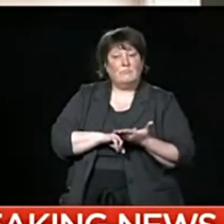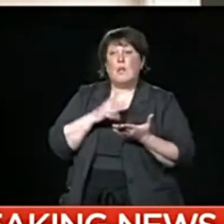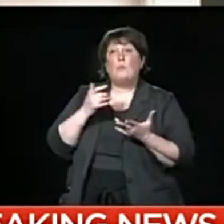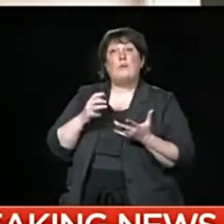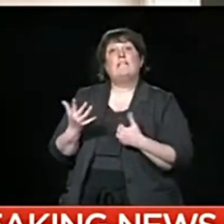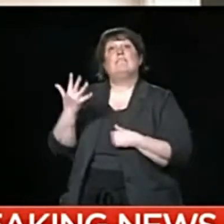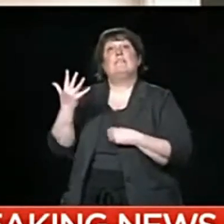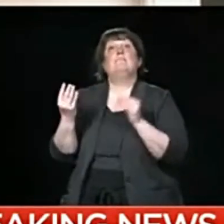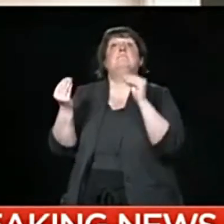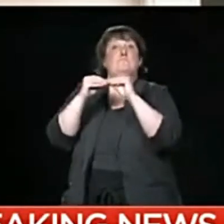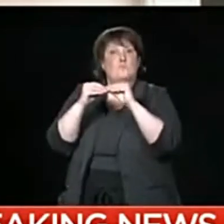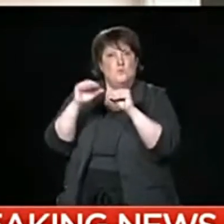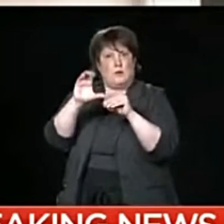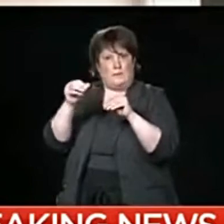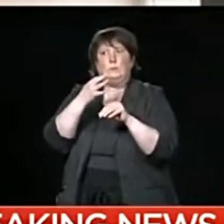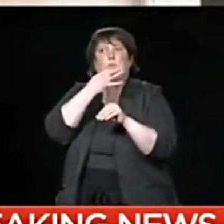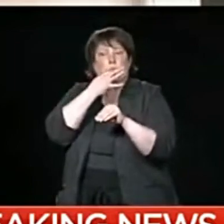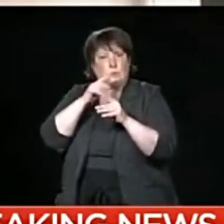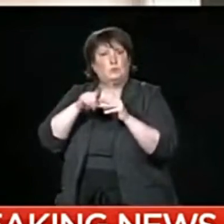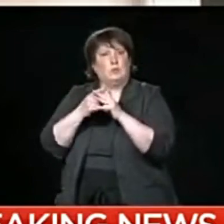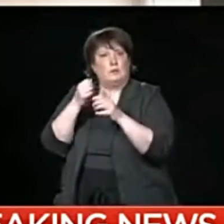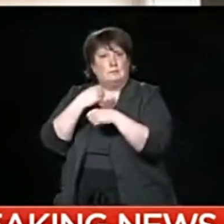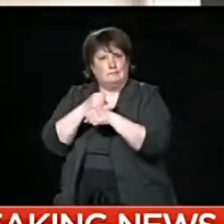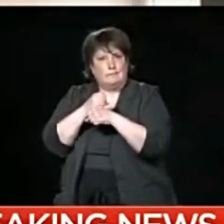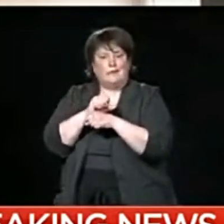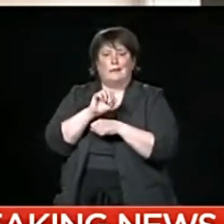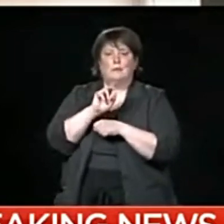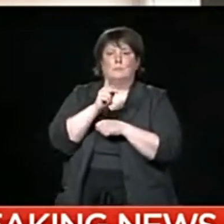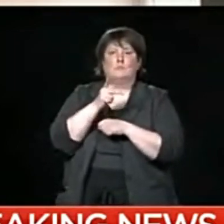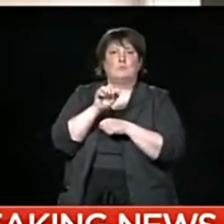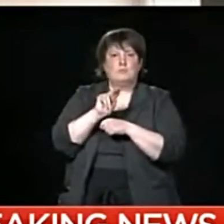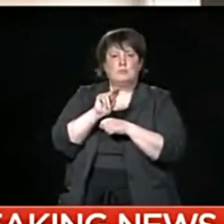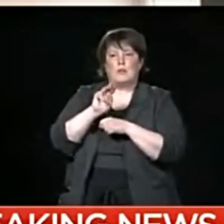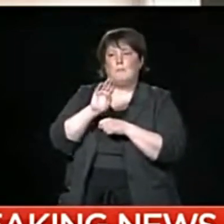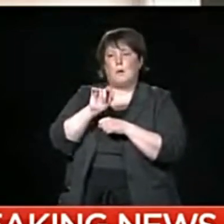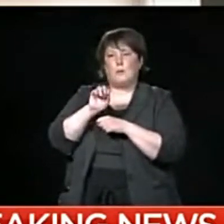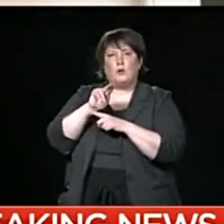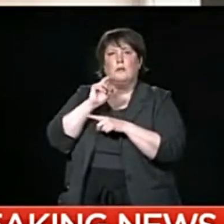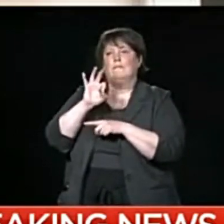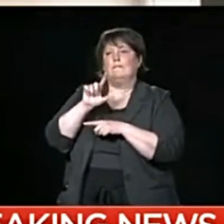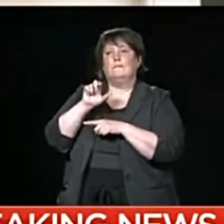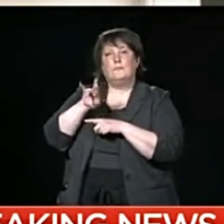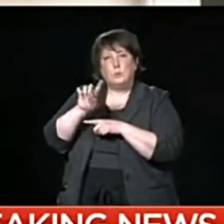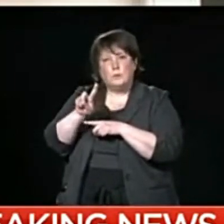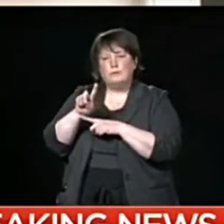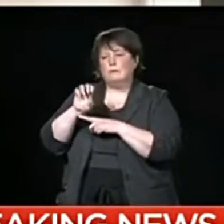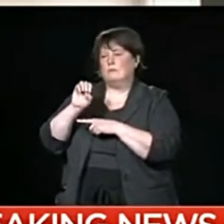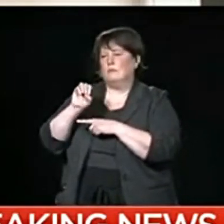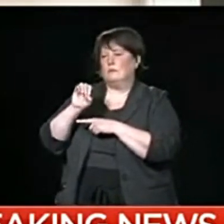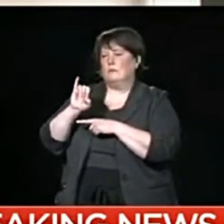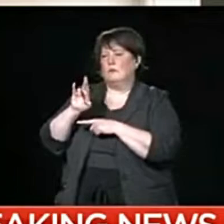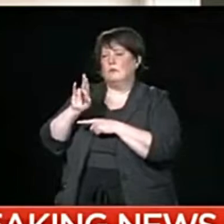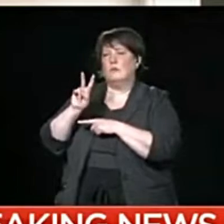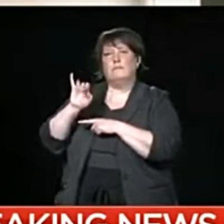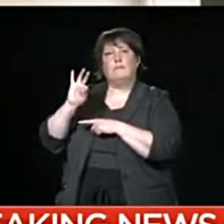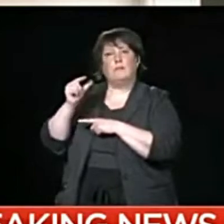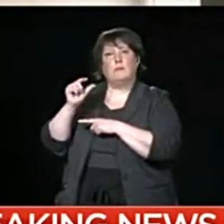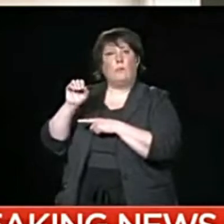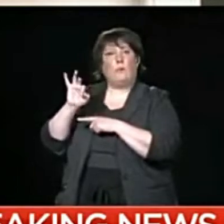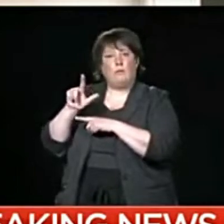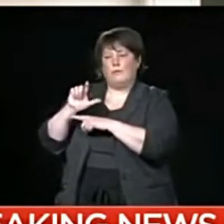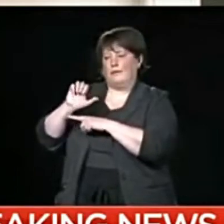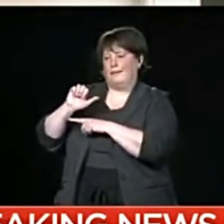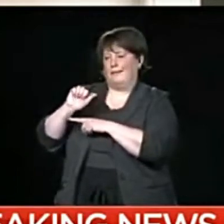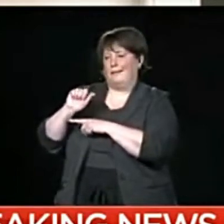intent with five other companies: Precision Biomonitoring, Fluid Energy Group, Irving Oil, Calco Group,